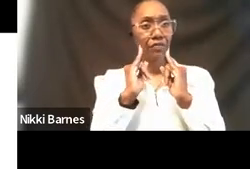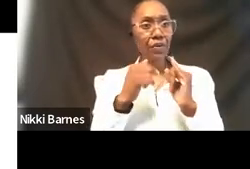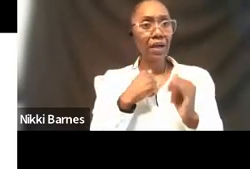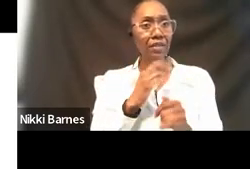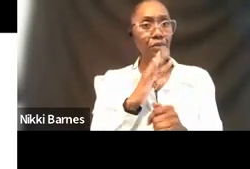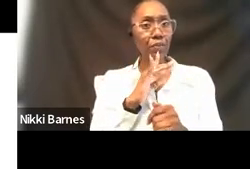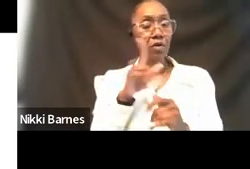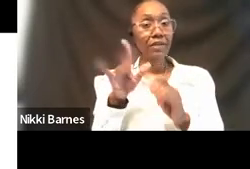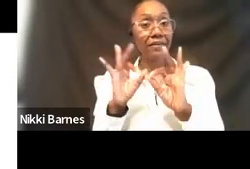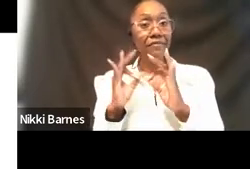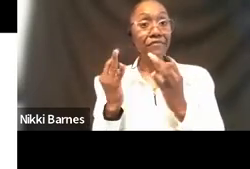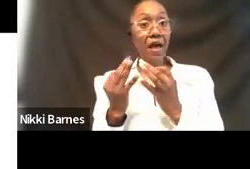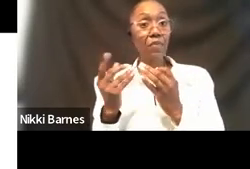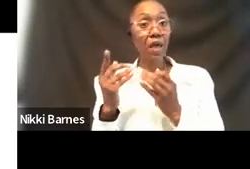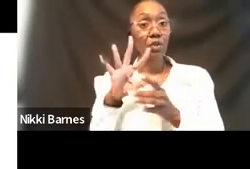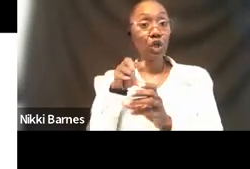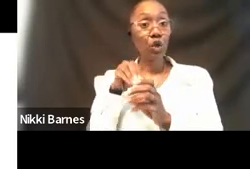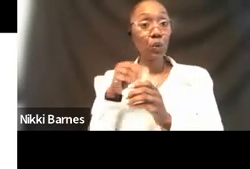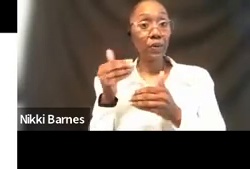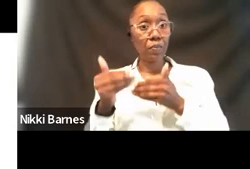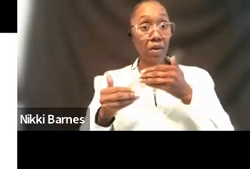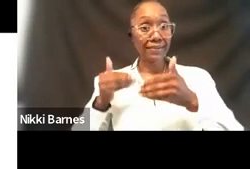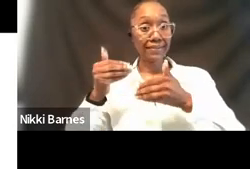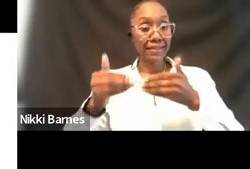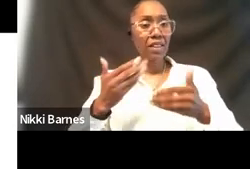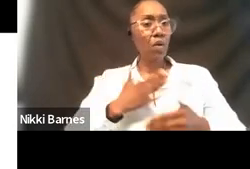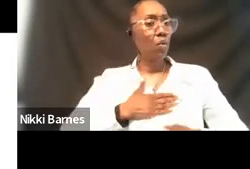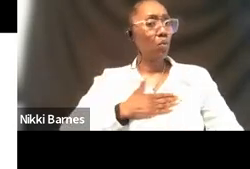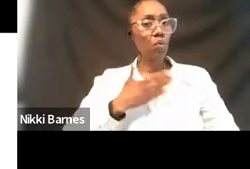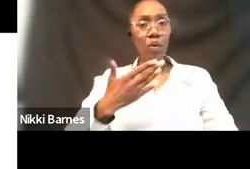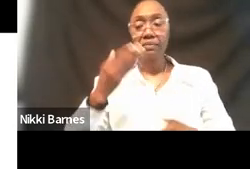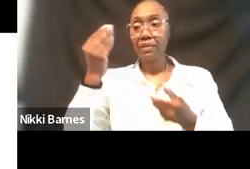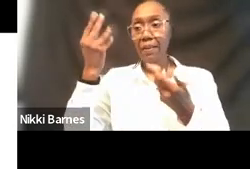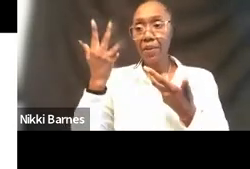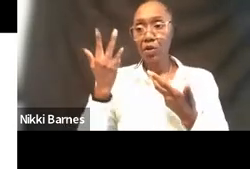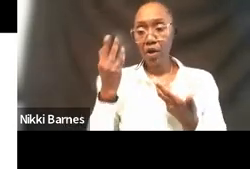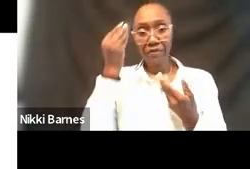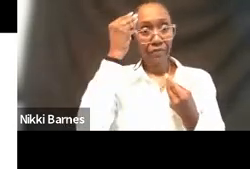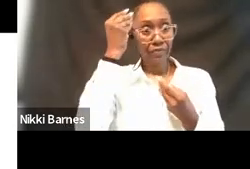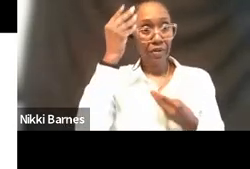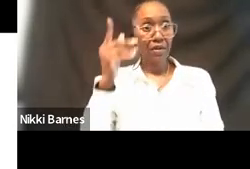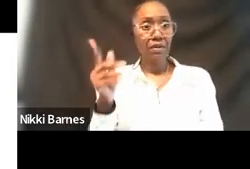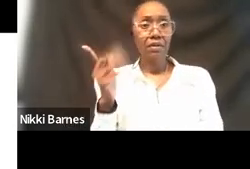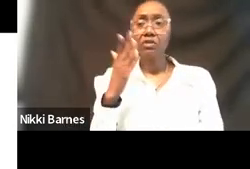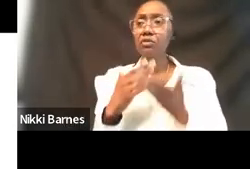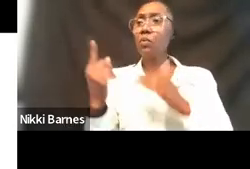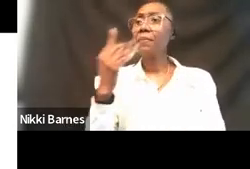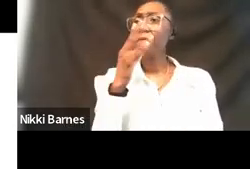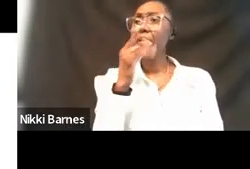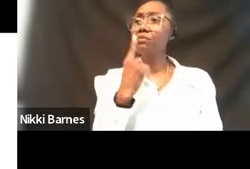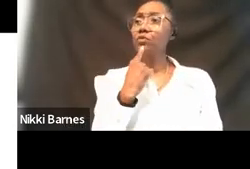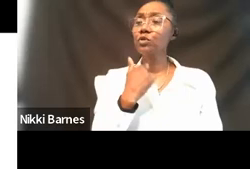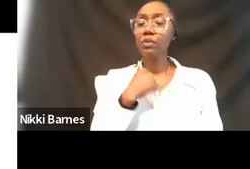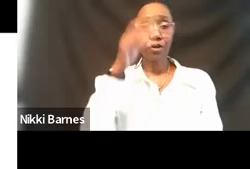they were a part of the process, because they were more willing to give me the information I wanted. So if a mom said to me, the father